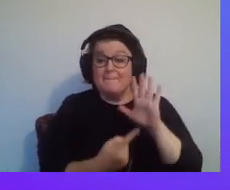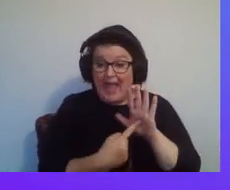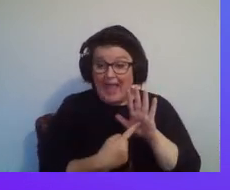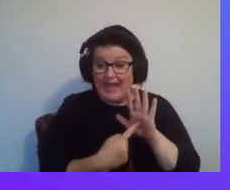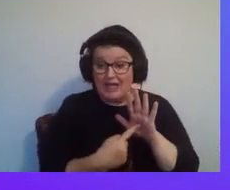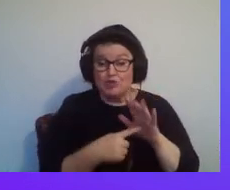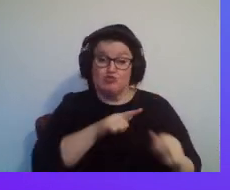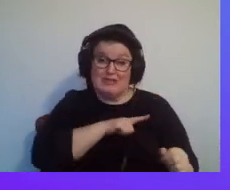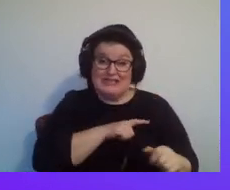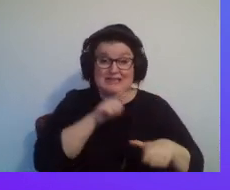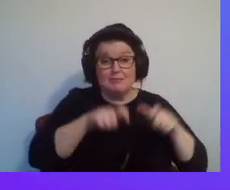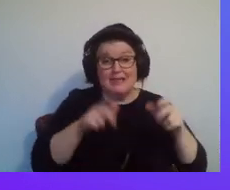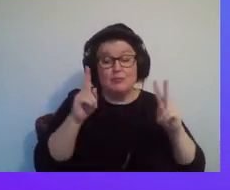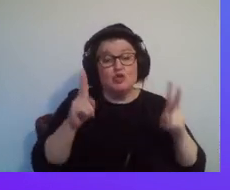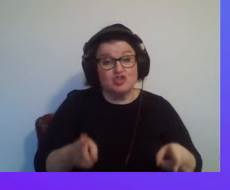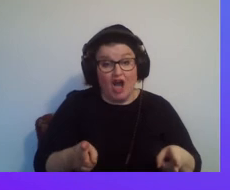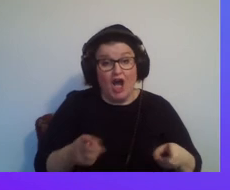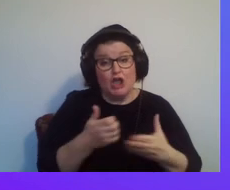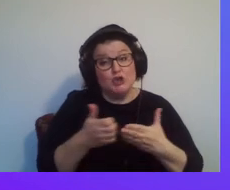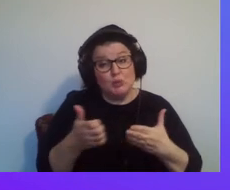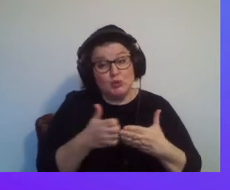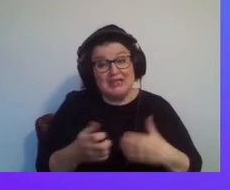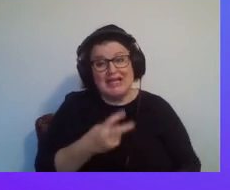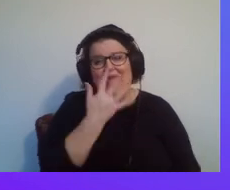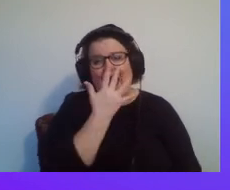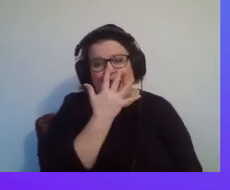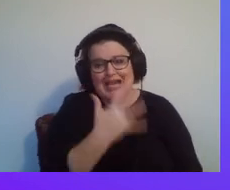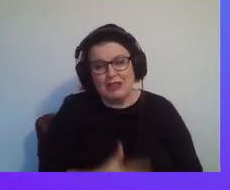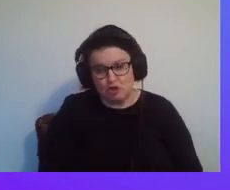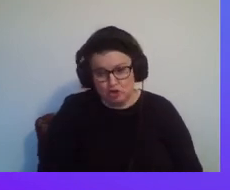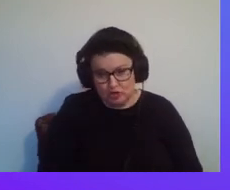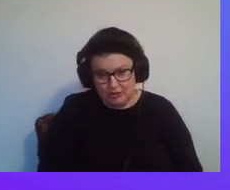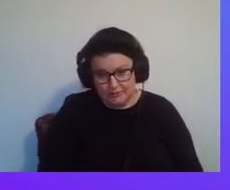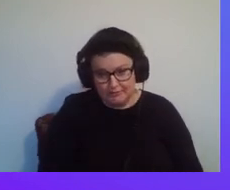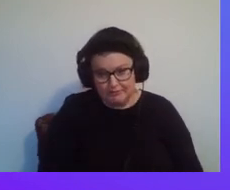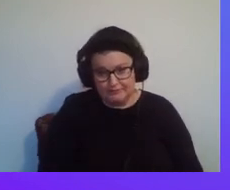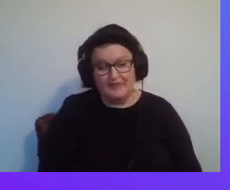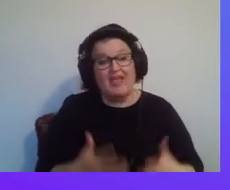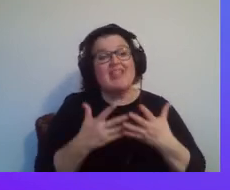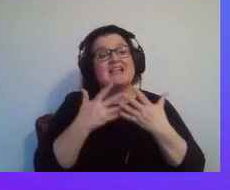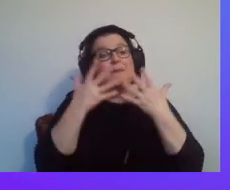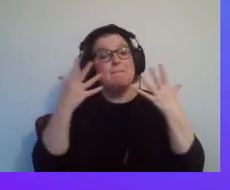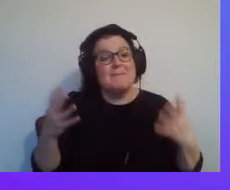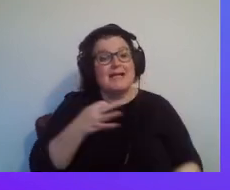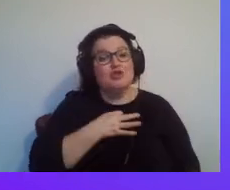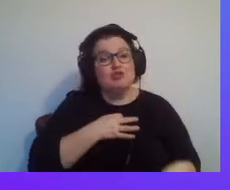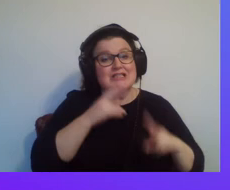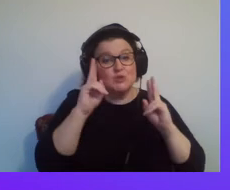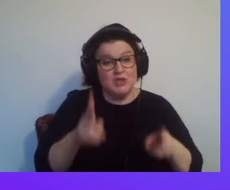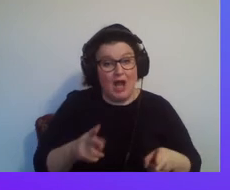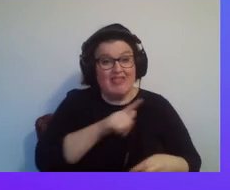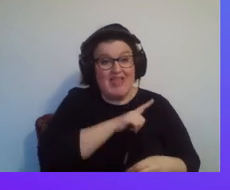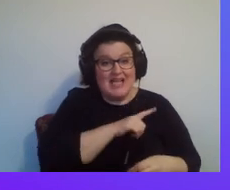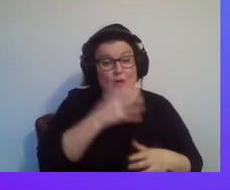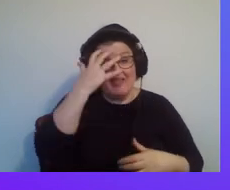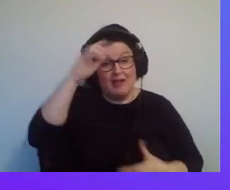why the government has started from the oldest and is moving down across age bands to ensure people are vaccinated. Now, within